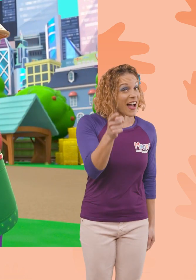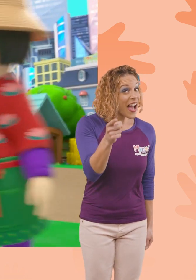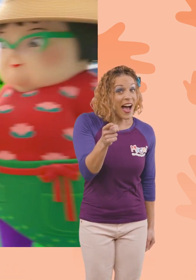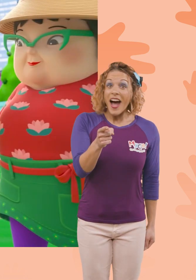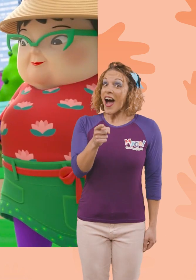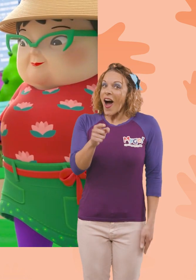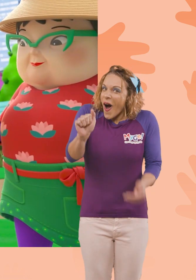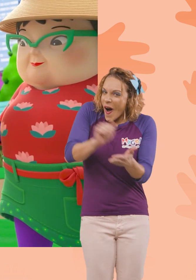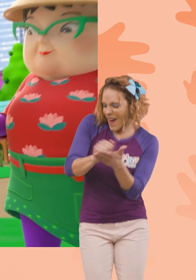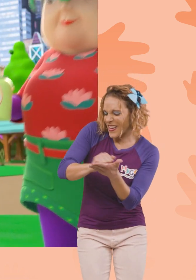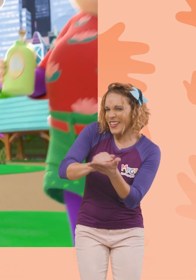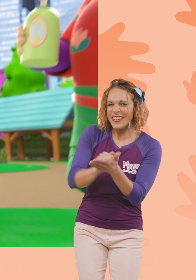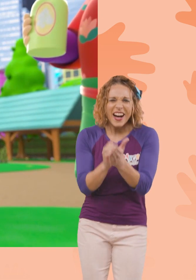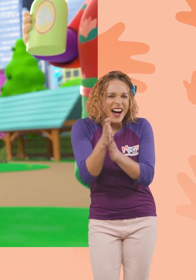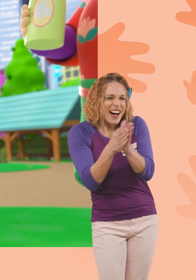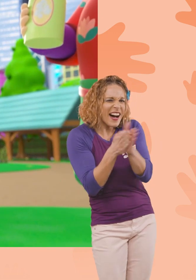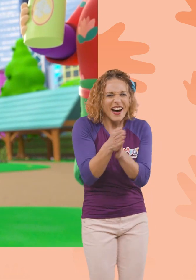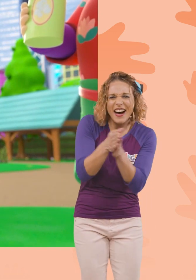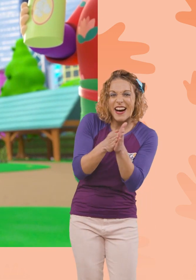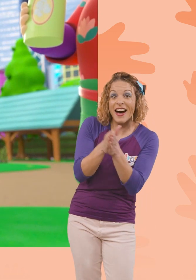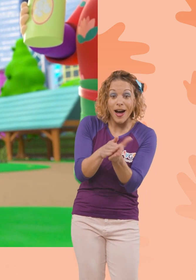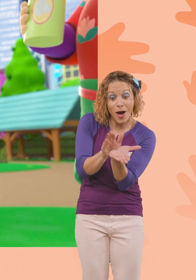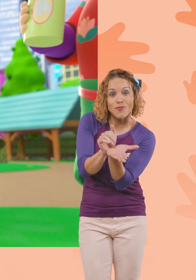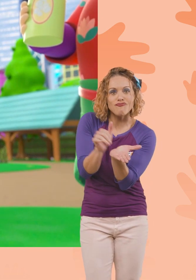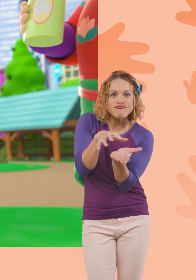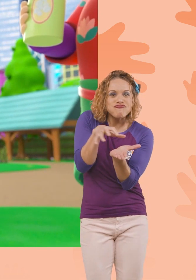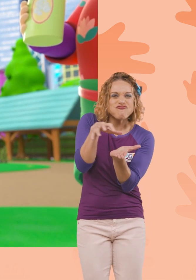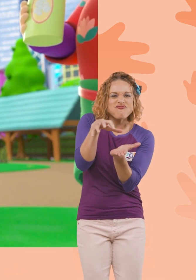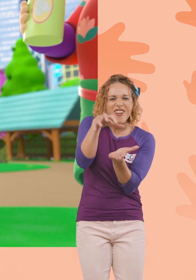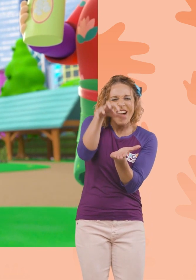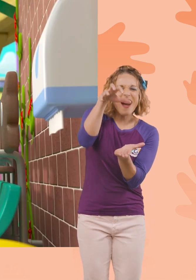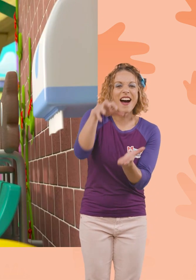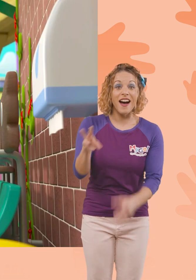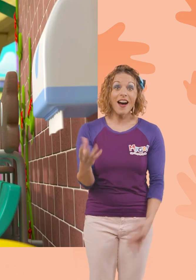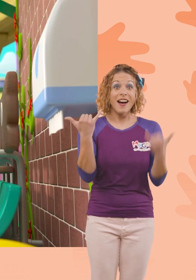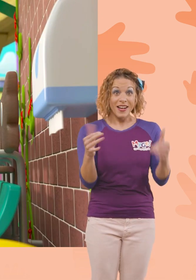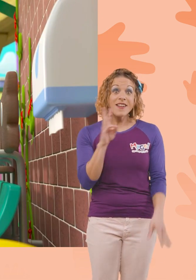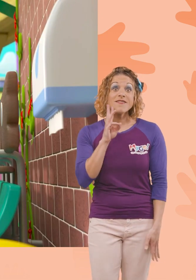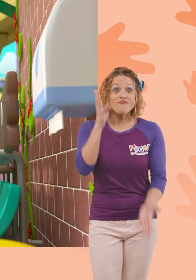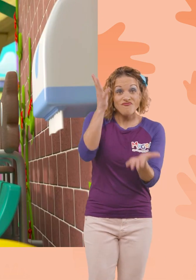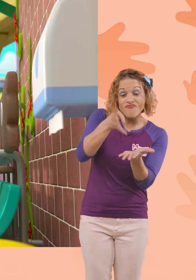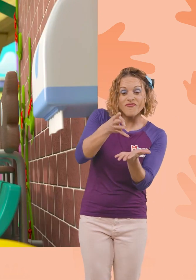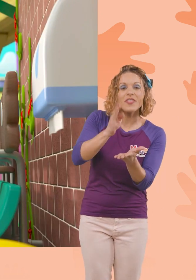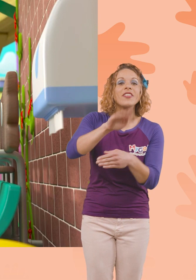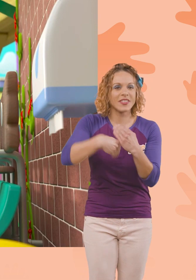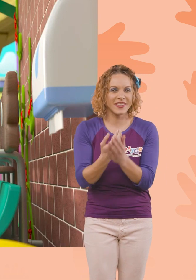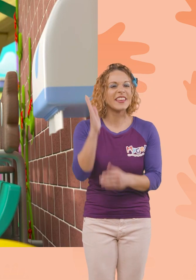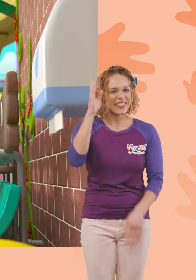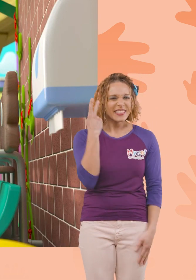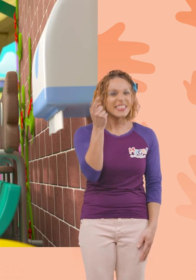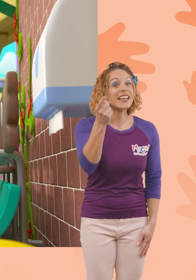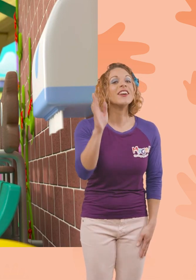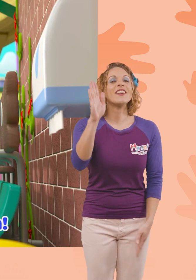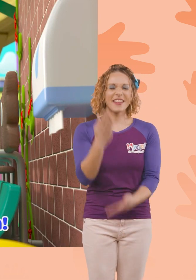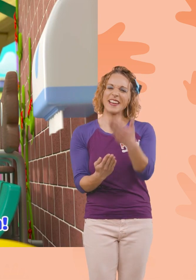you forget to scrub, scrub, scrub, scrub, and up, up. Make a lot of soapy soap. Now rinse, and you'll